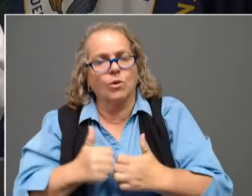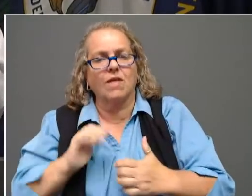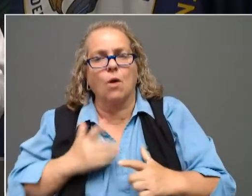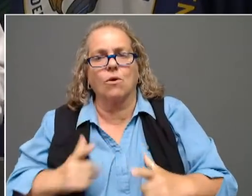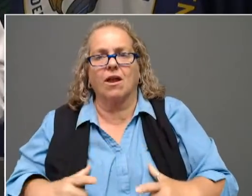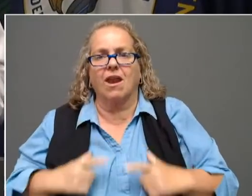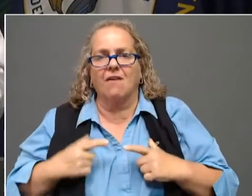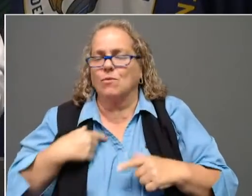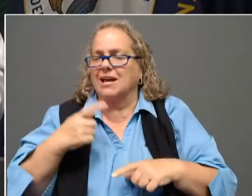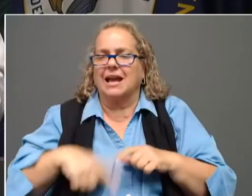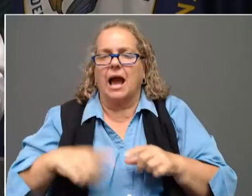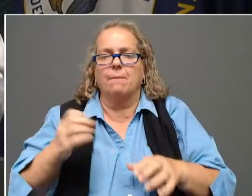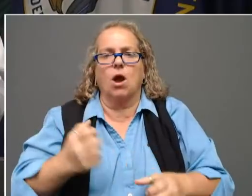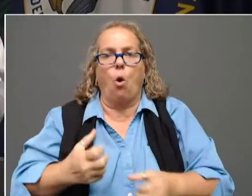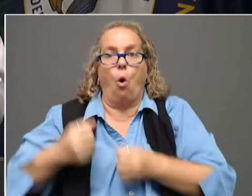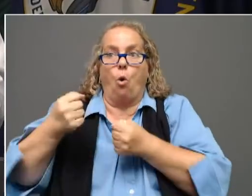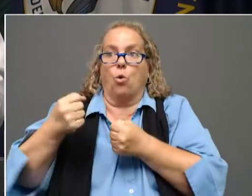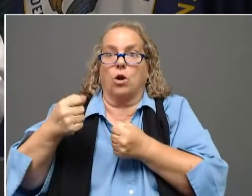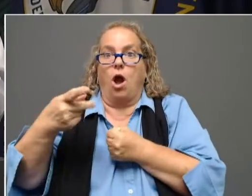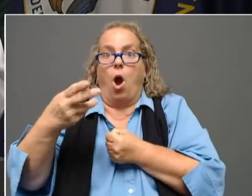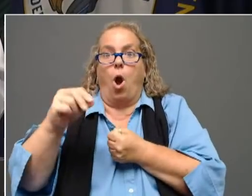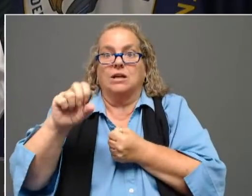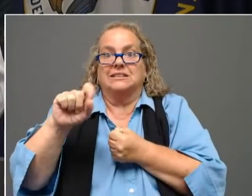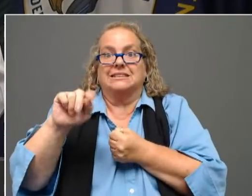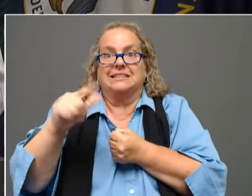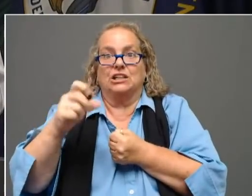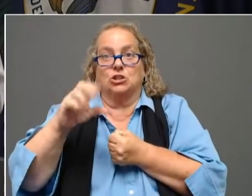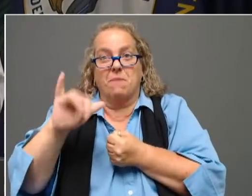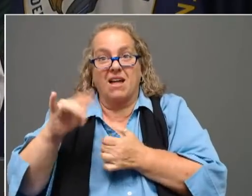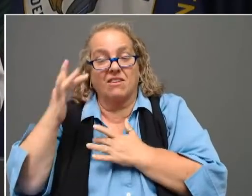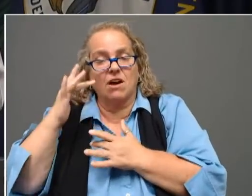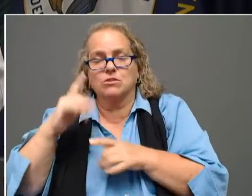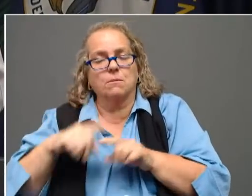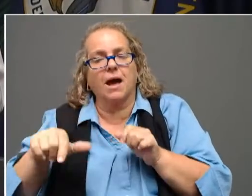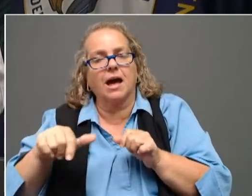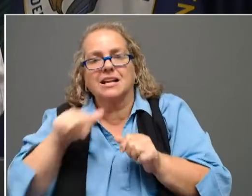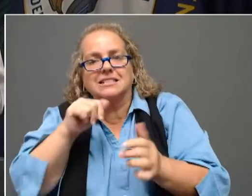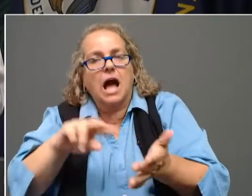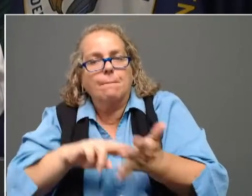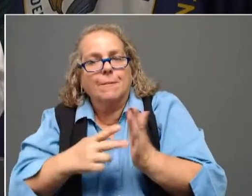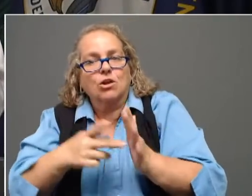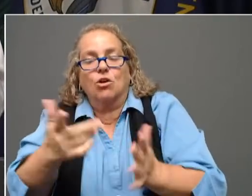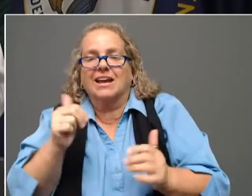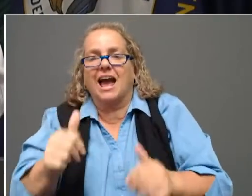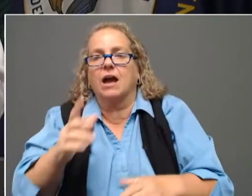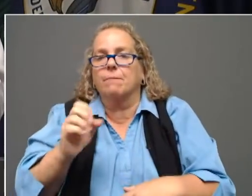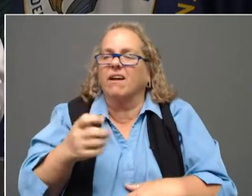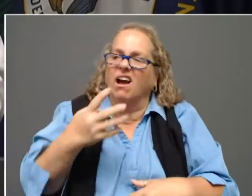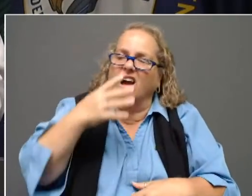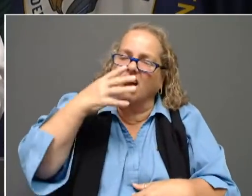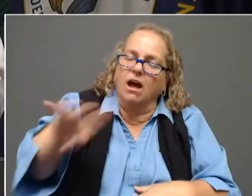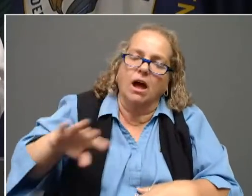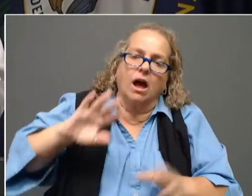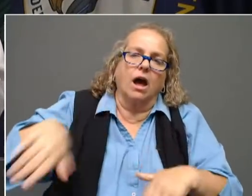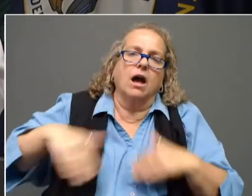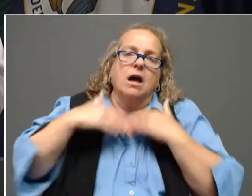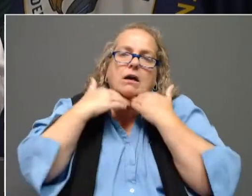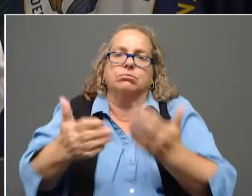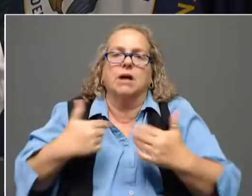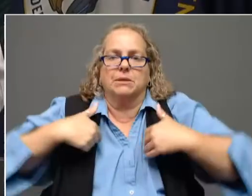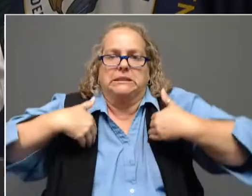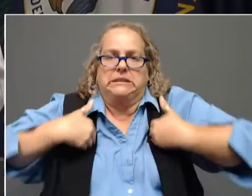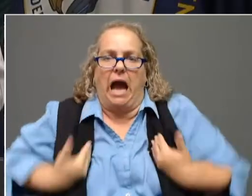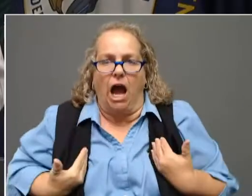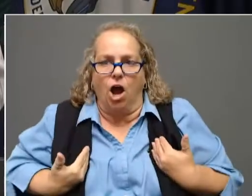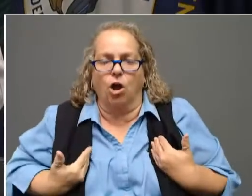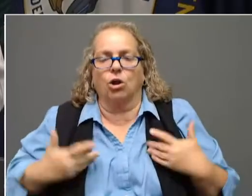this virus. That doesn't mean we have to be foolish and reckless and ignore the gift we have of our intelligence to make wise choices. If